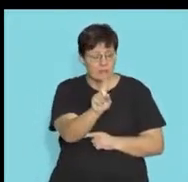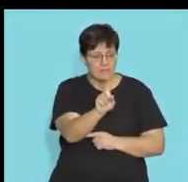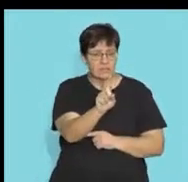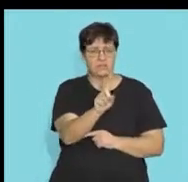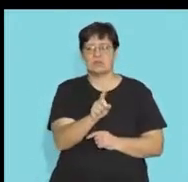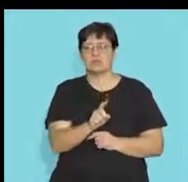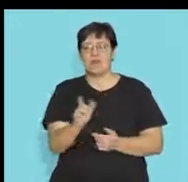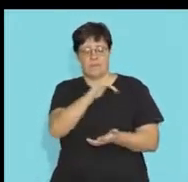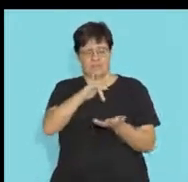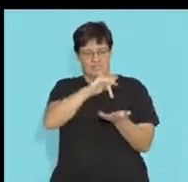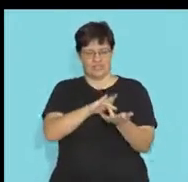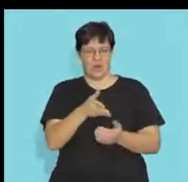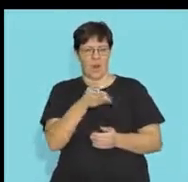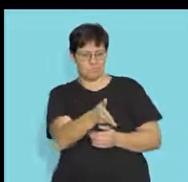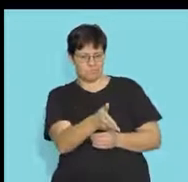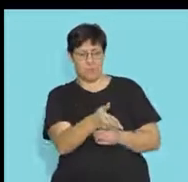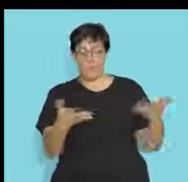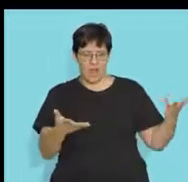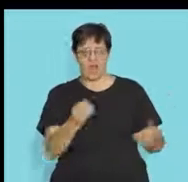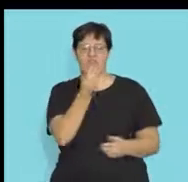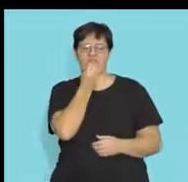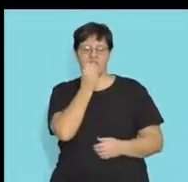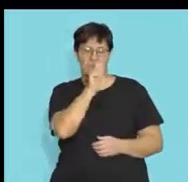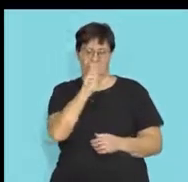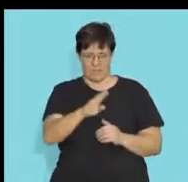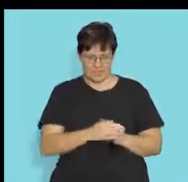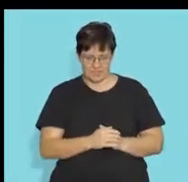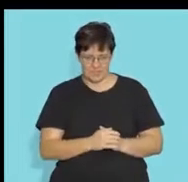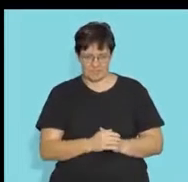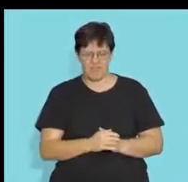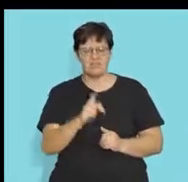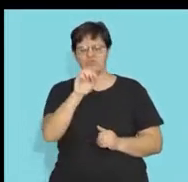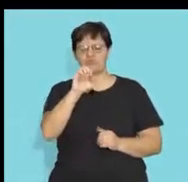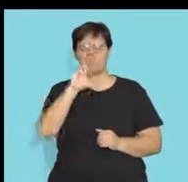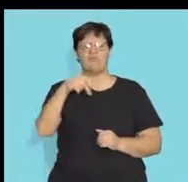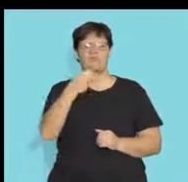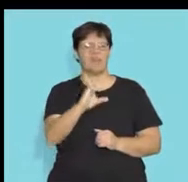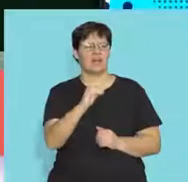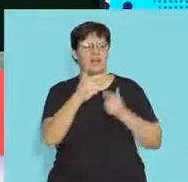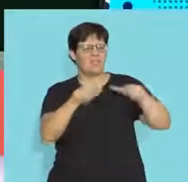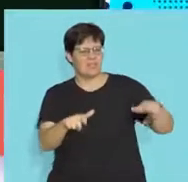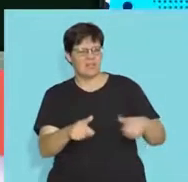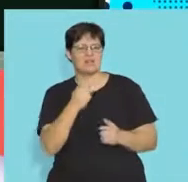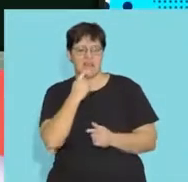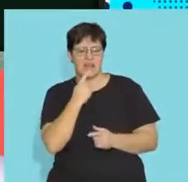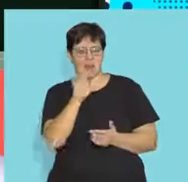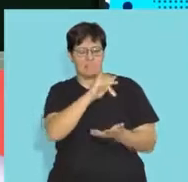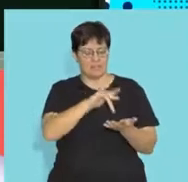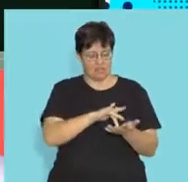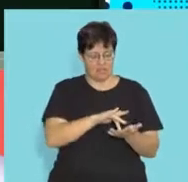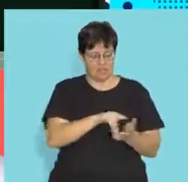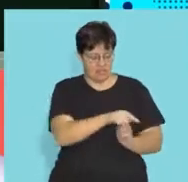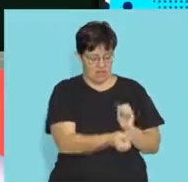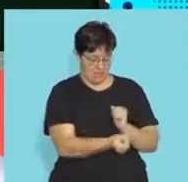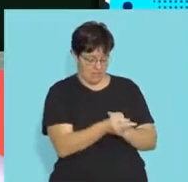is the position it occupies in a food web. So essentially, when we talk of trophic levels, we refer to the position